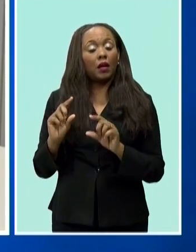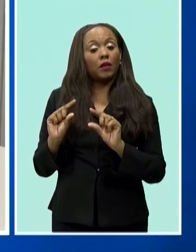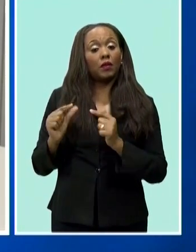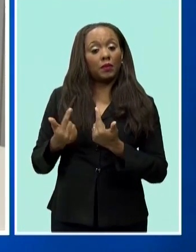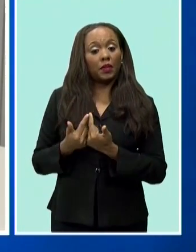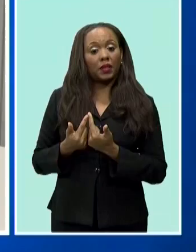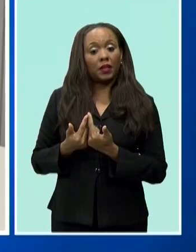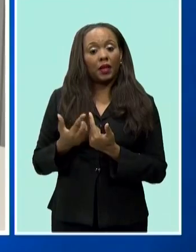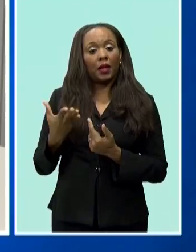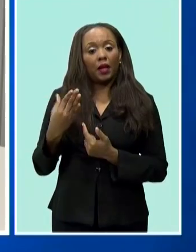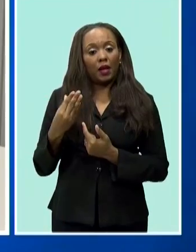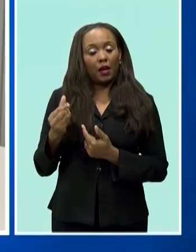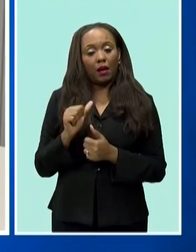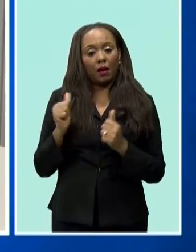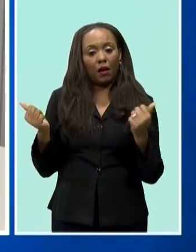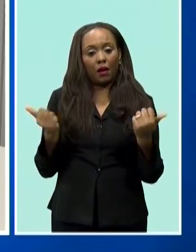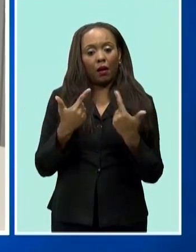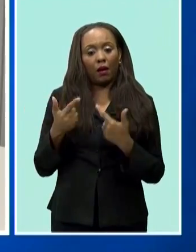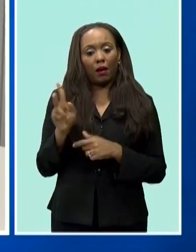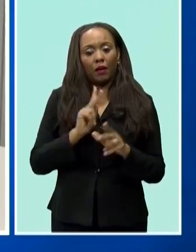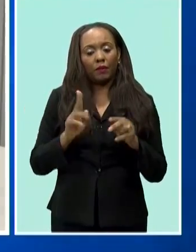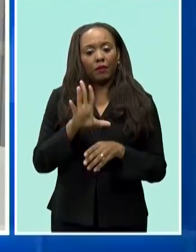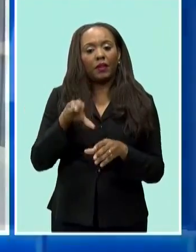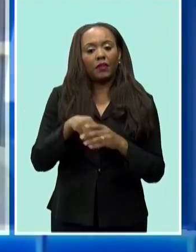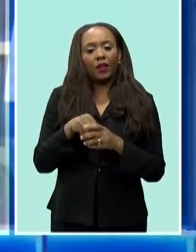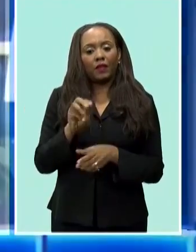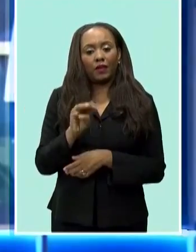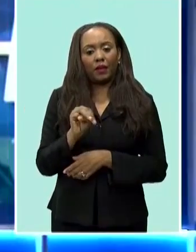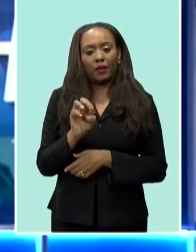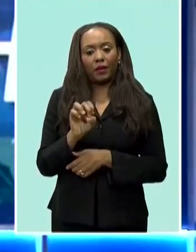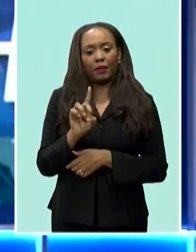by extension the wider media fraternity.